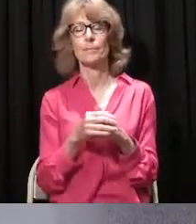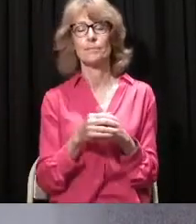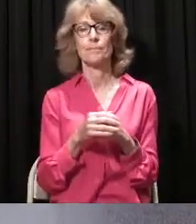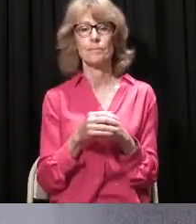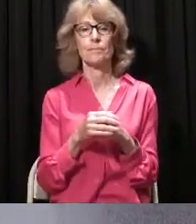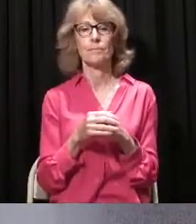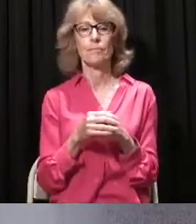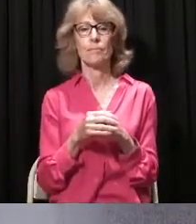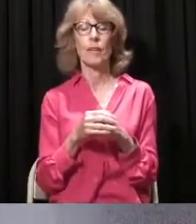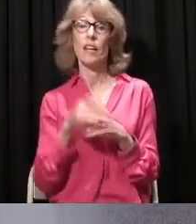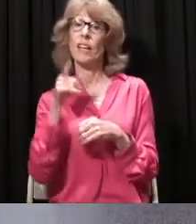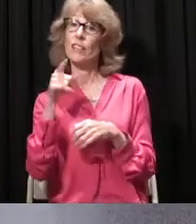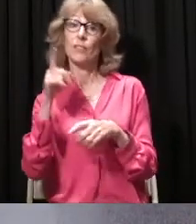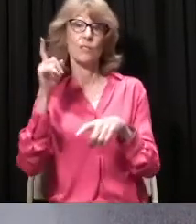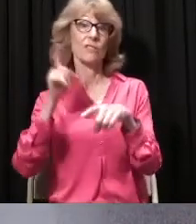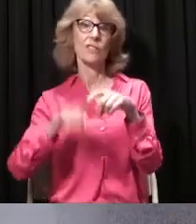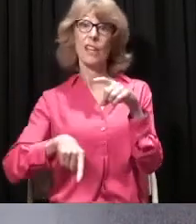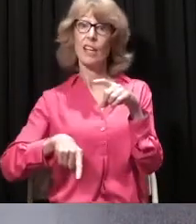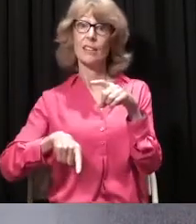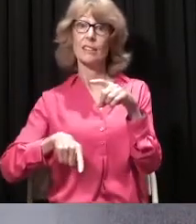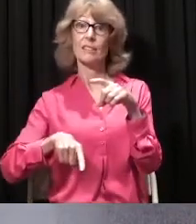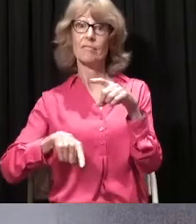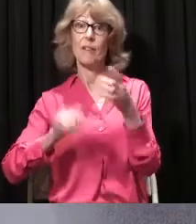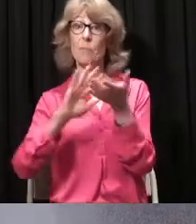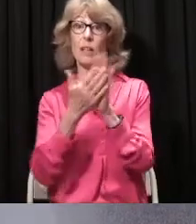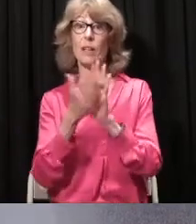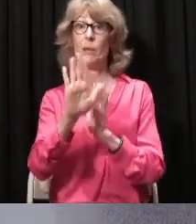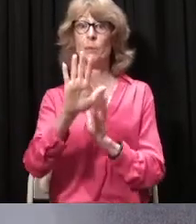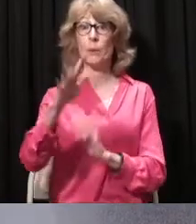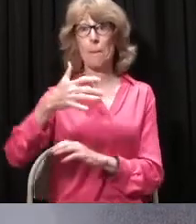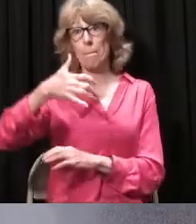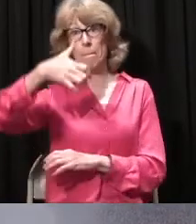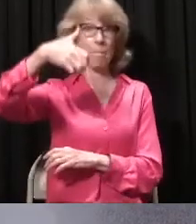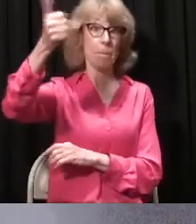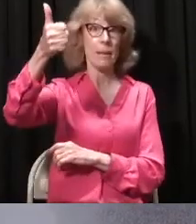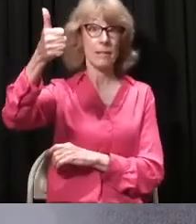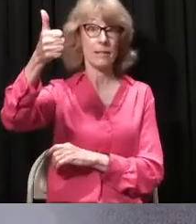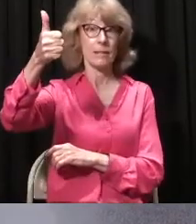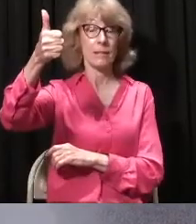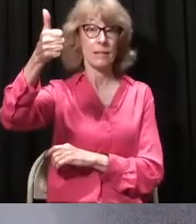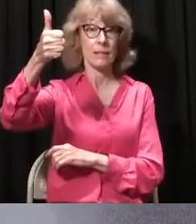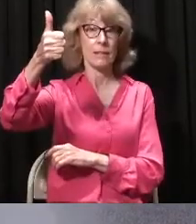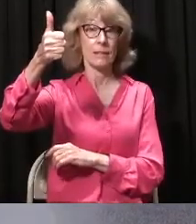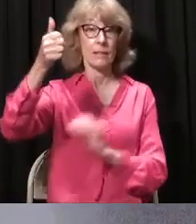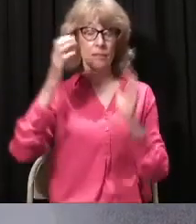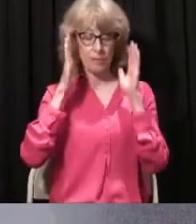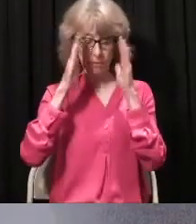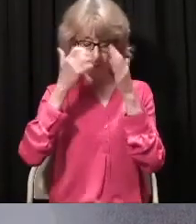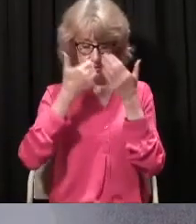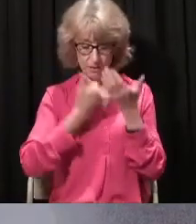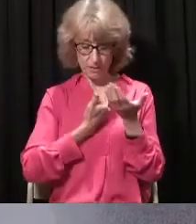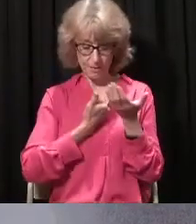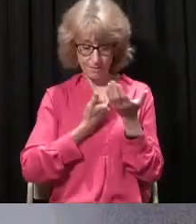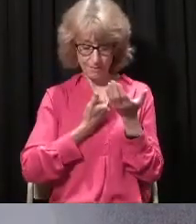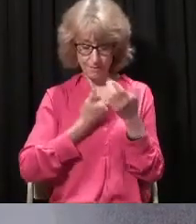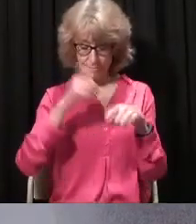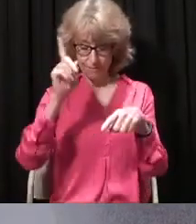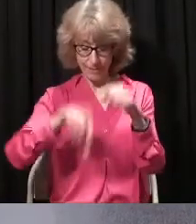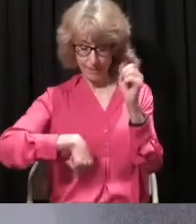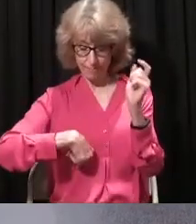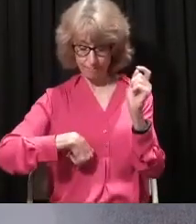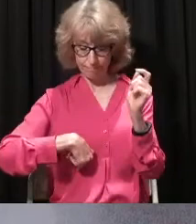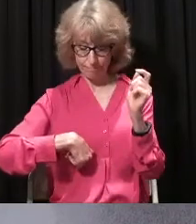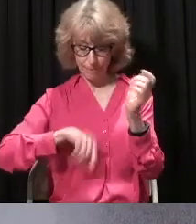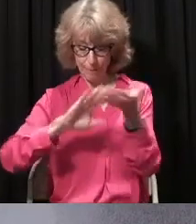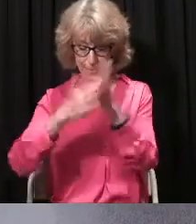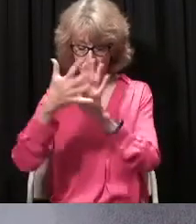You can't be the best version of you when you're thinking about you. You just can't. And so